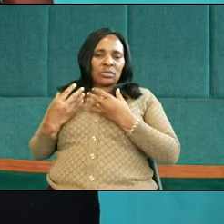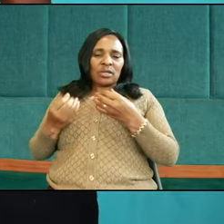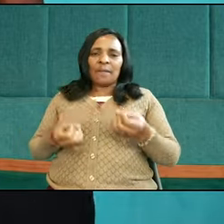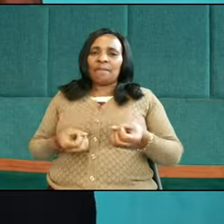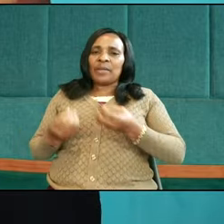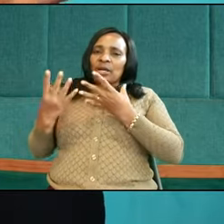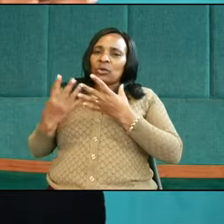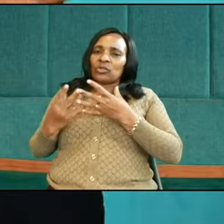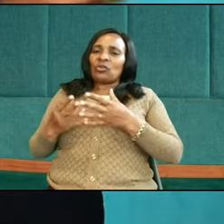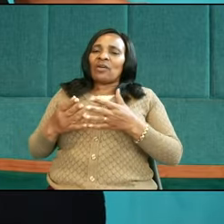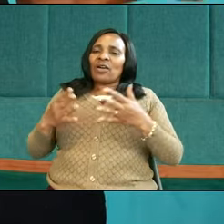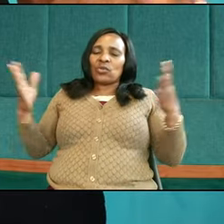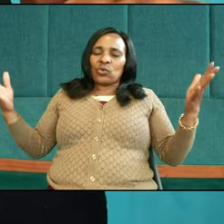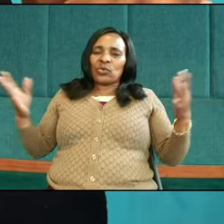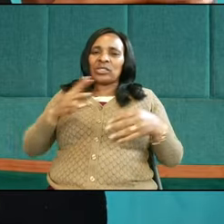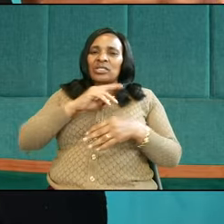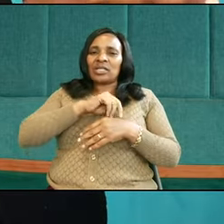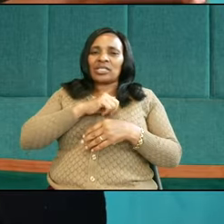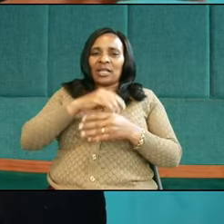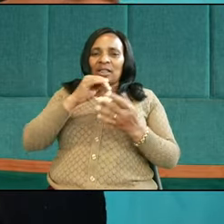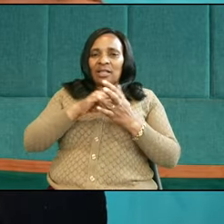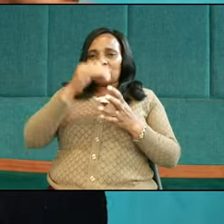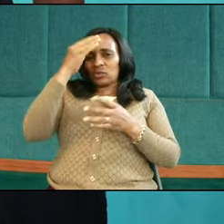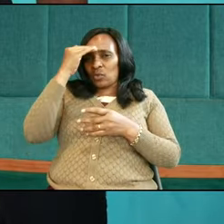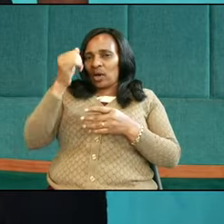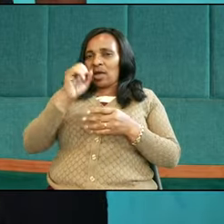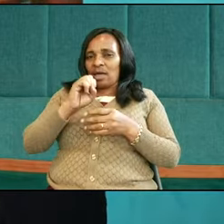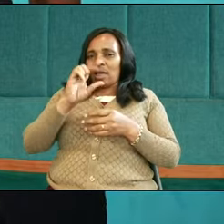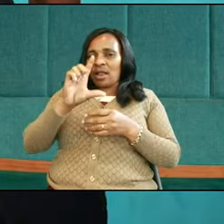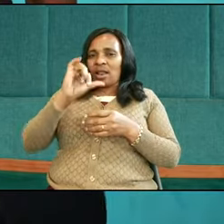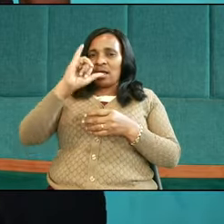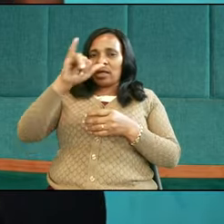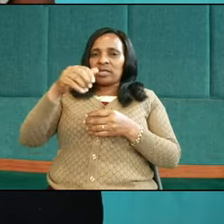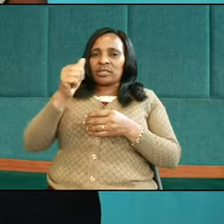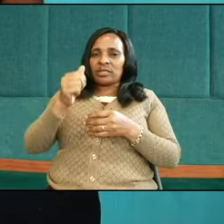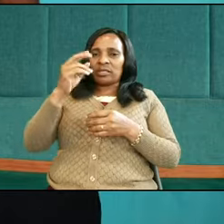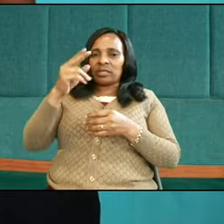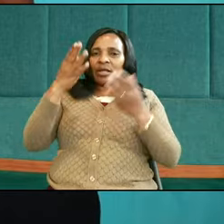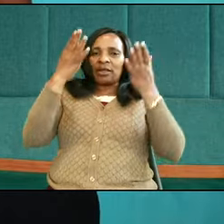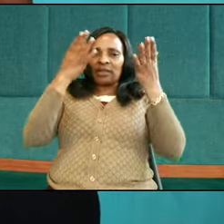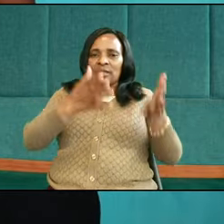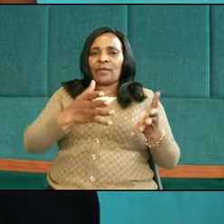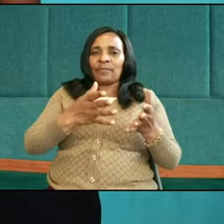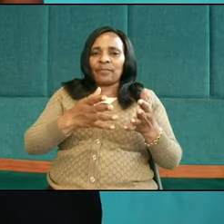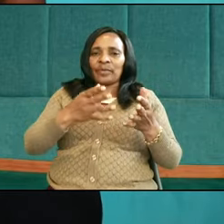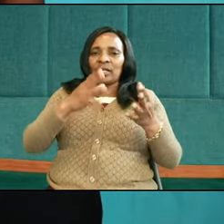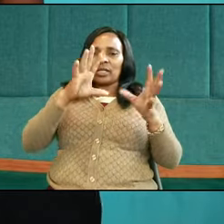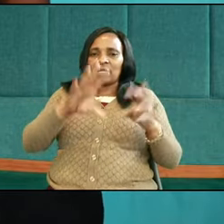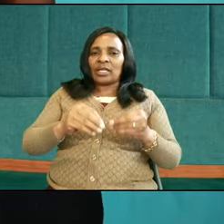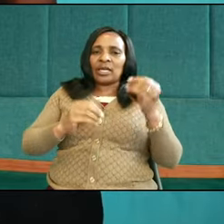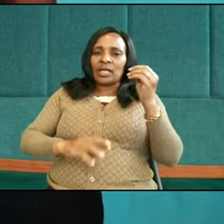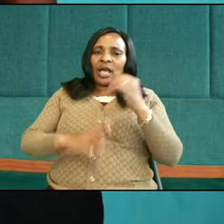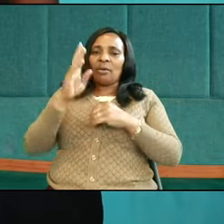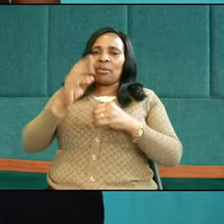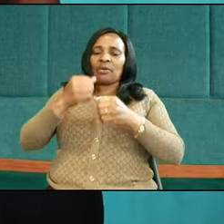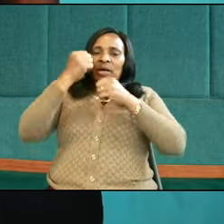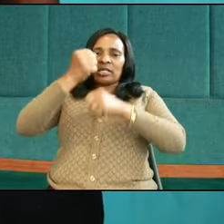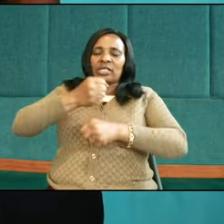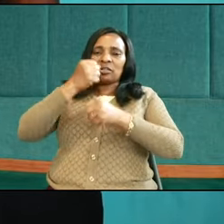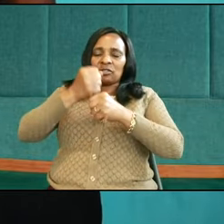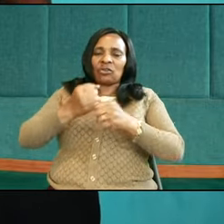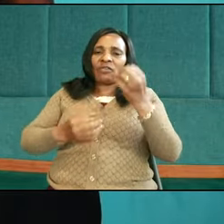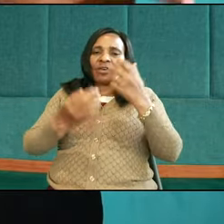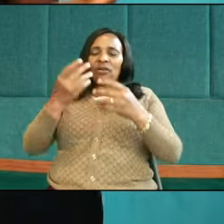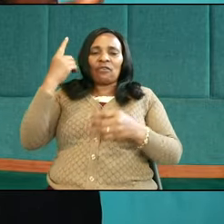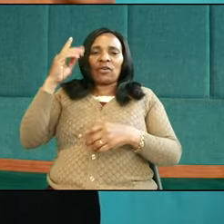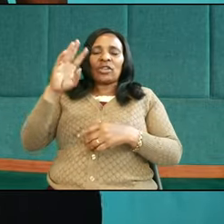a huge nature. Mm-hmm. So that was why Elijah was there. And that's why he had to die, and then he died. He was taken up by a chariot of fire. Yeah. For them